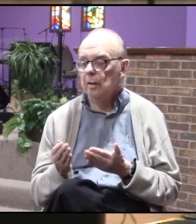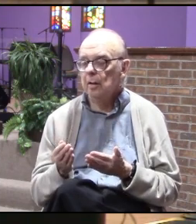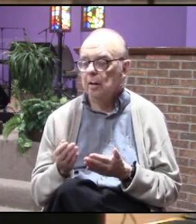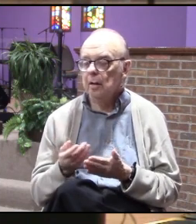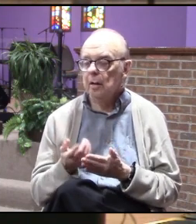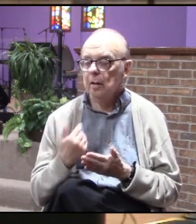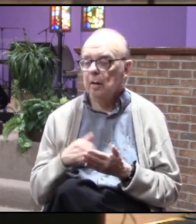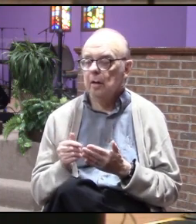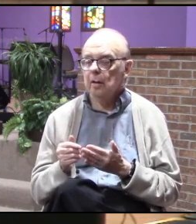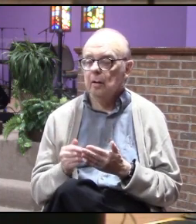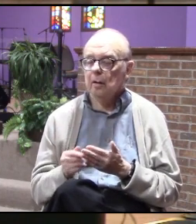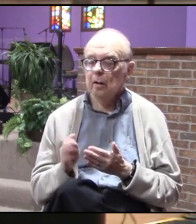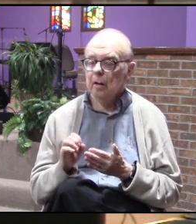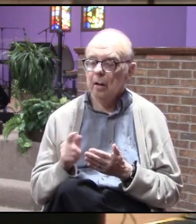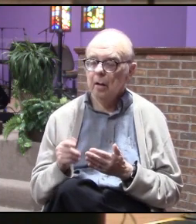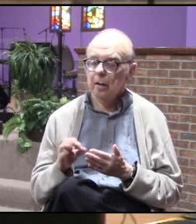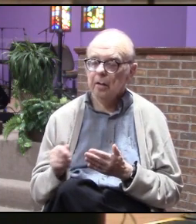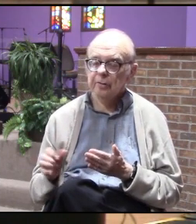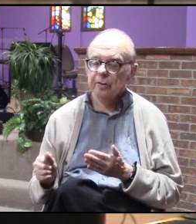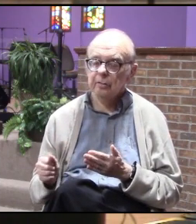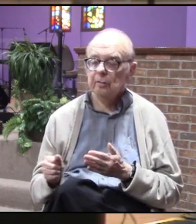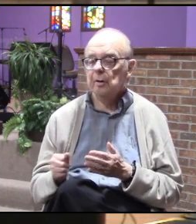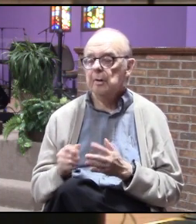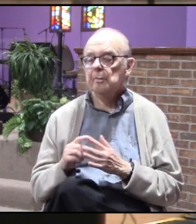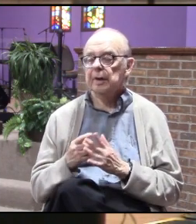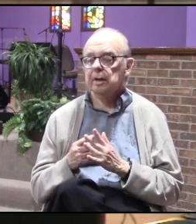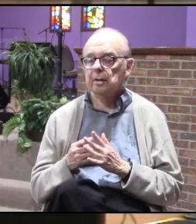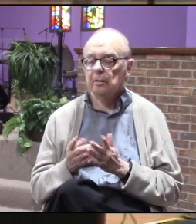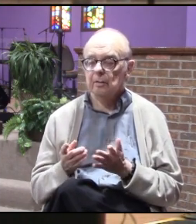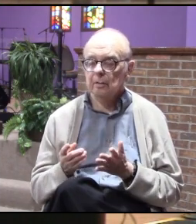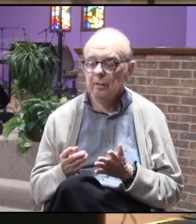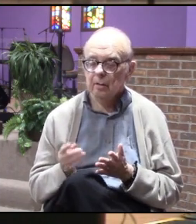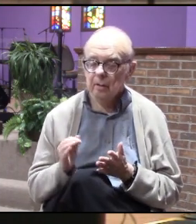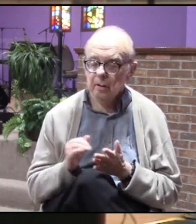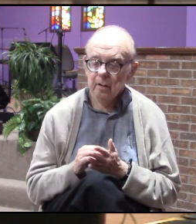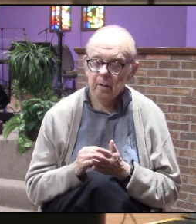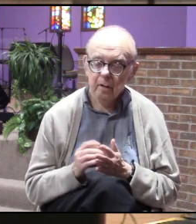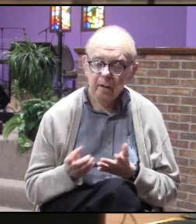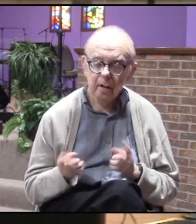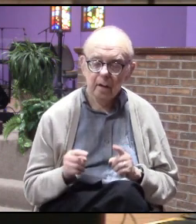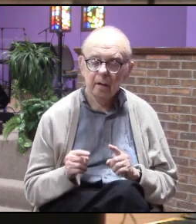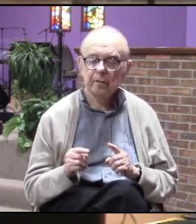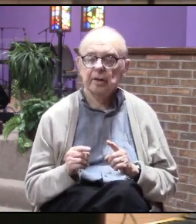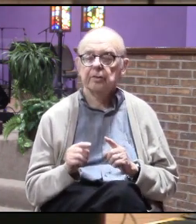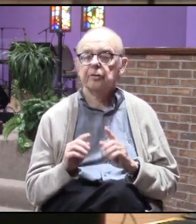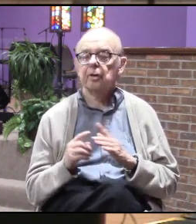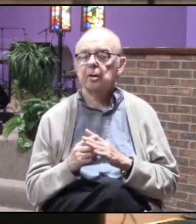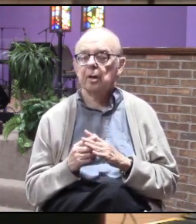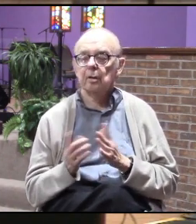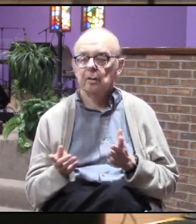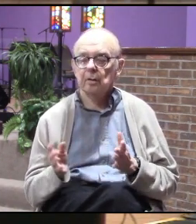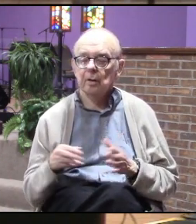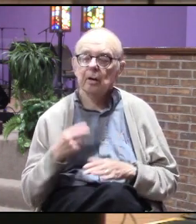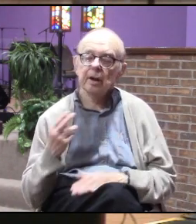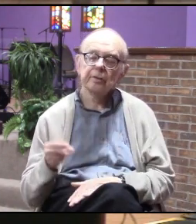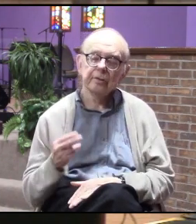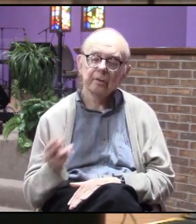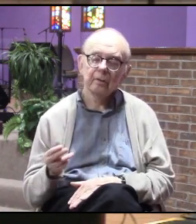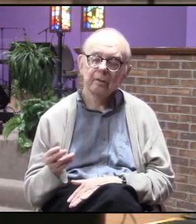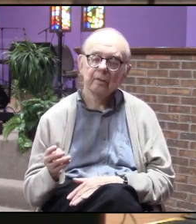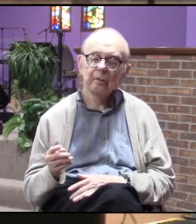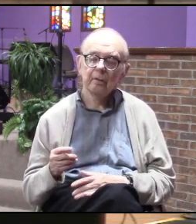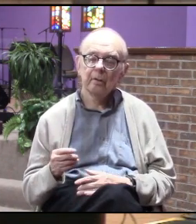stems from our biological roots that appear to be embedded in our history,